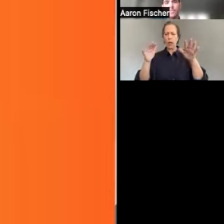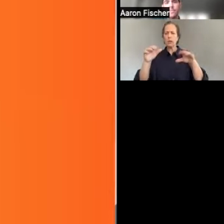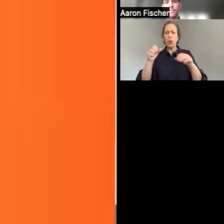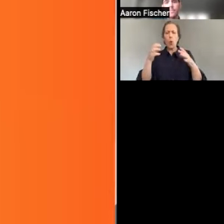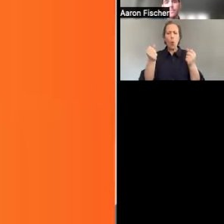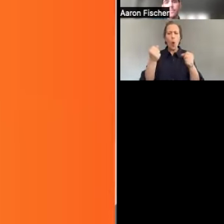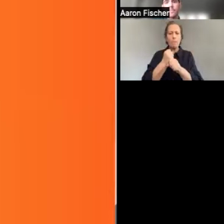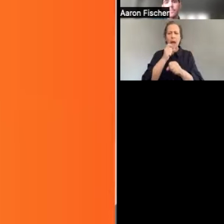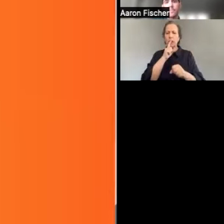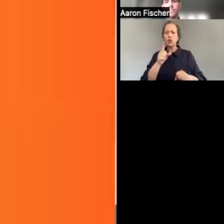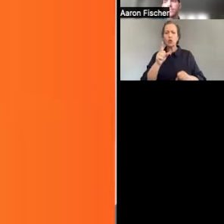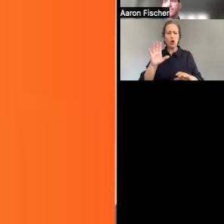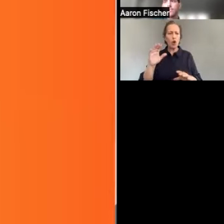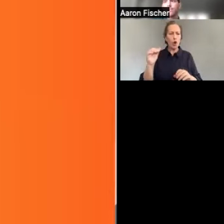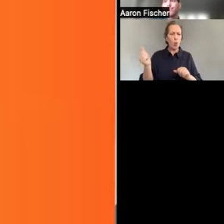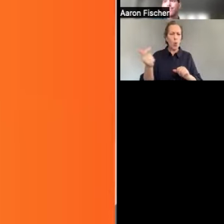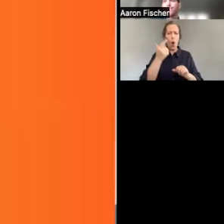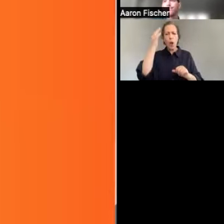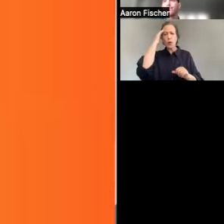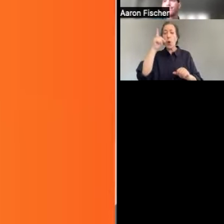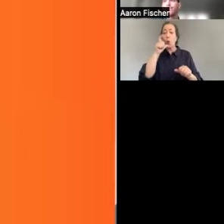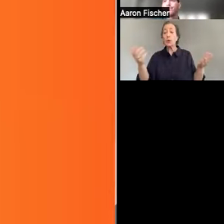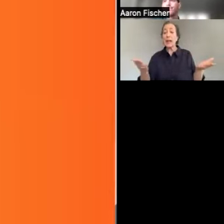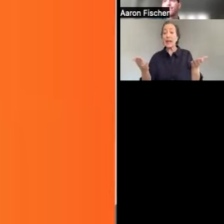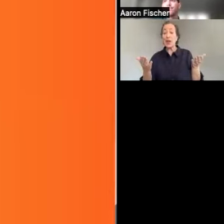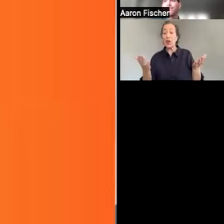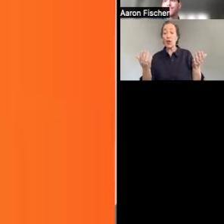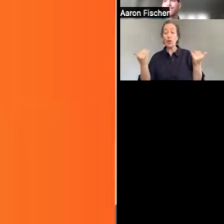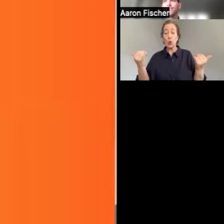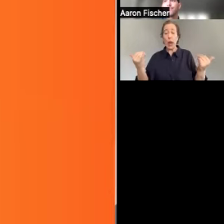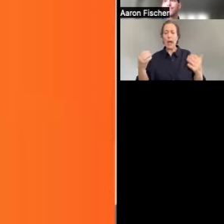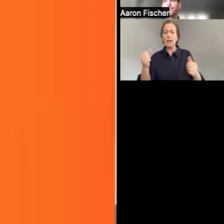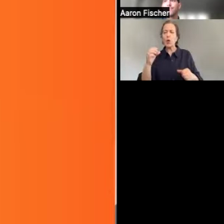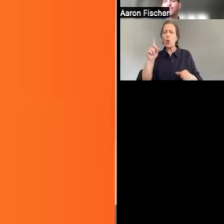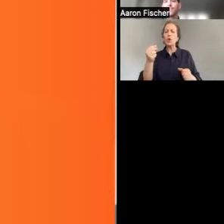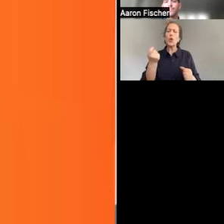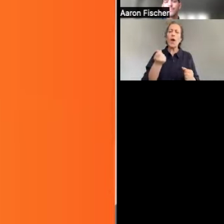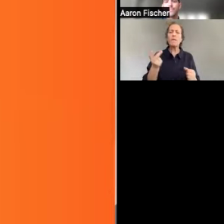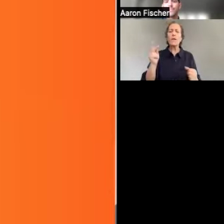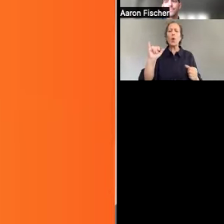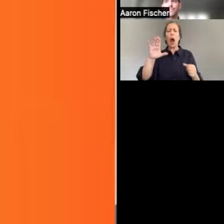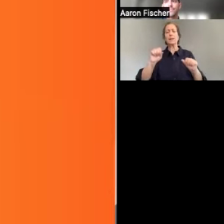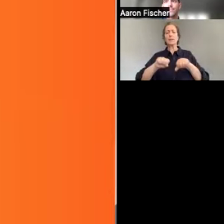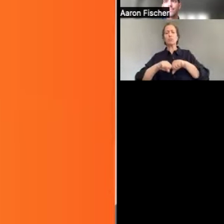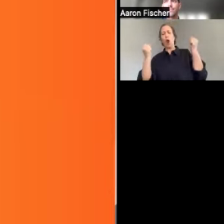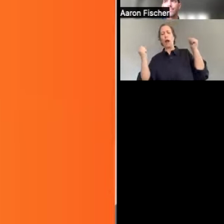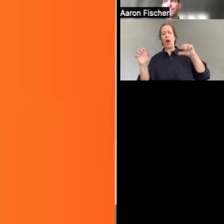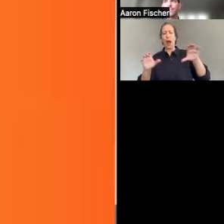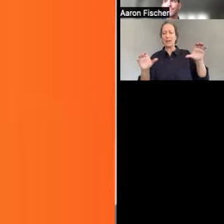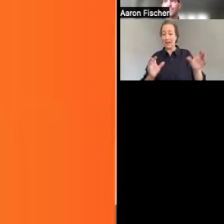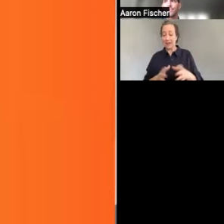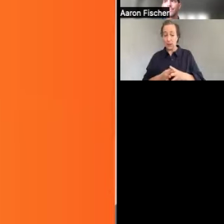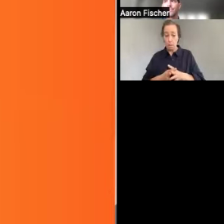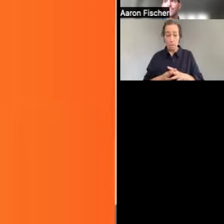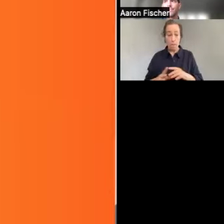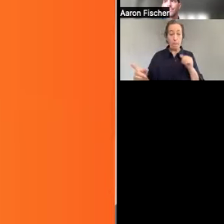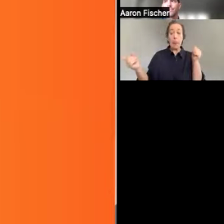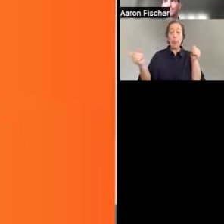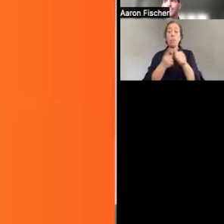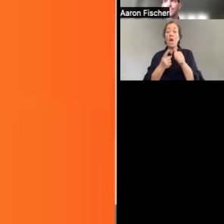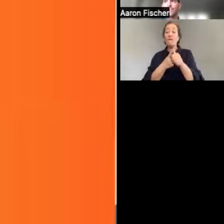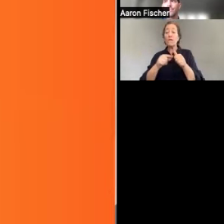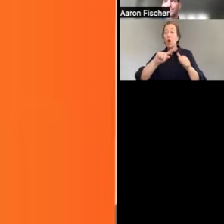we know who's joining us today. Let's do a few icebreakers. So that I know the first polling question is